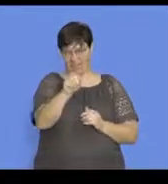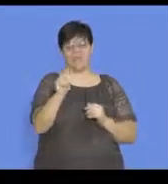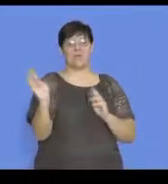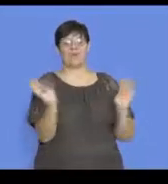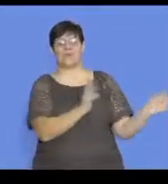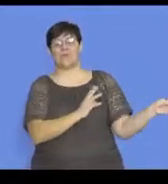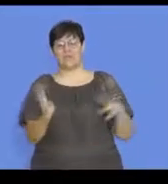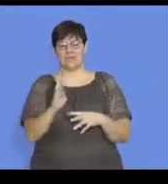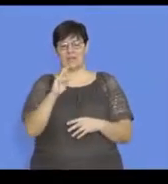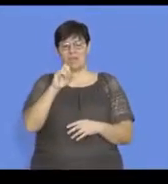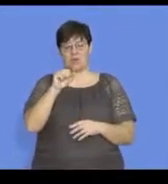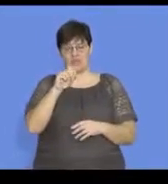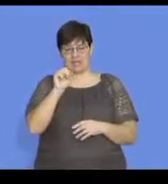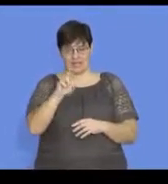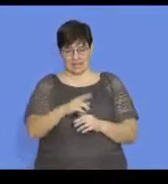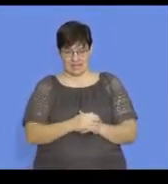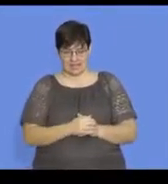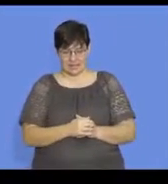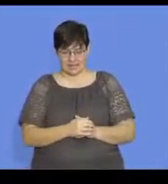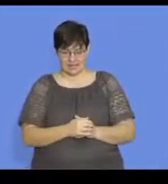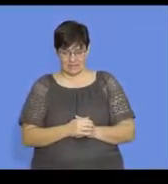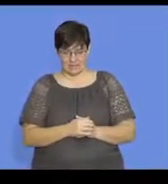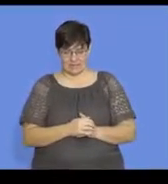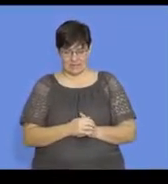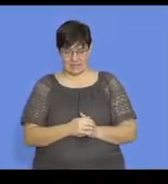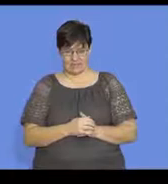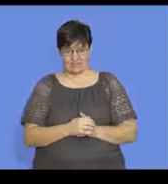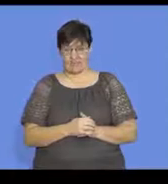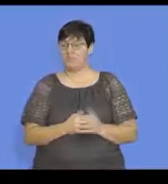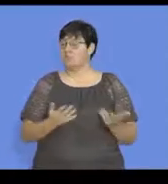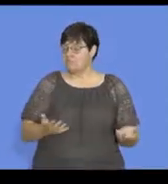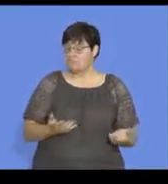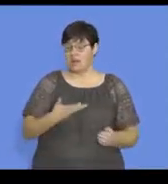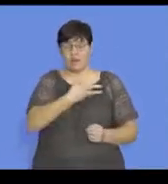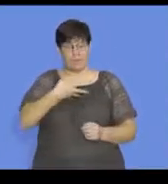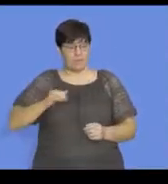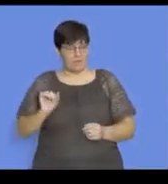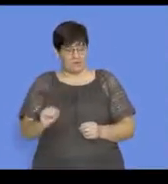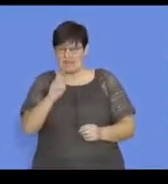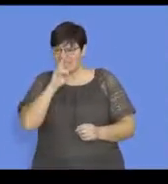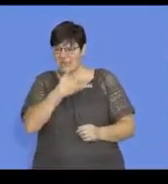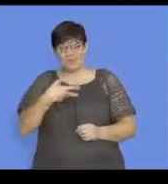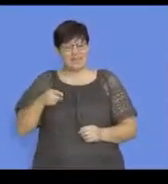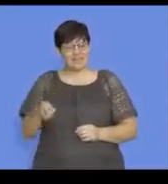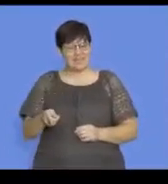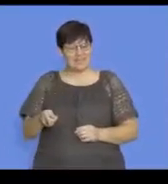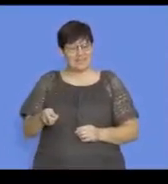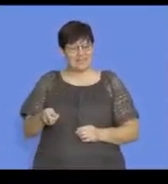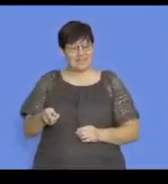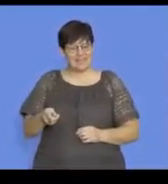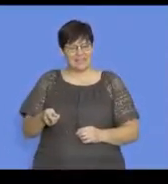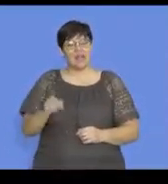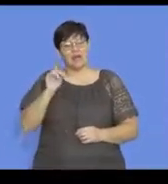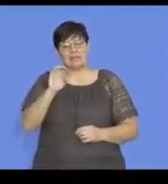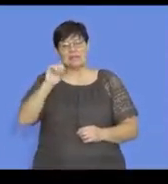a wind-pollinated flowers. What about the female? Check here with the female. These are her stigmas.